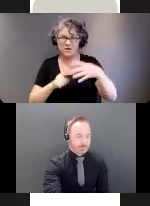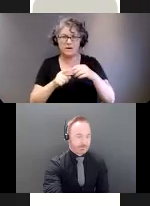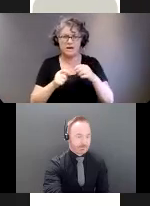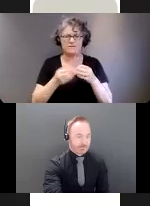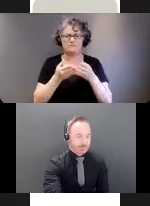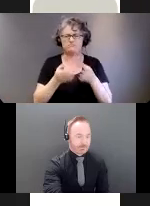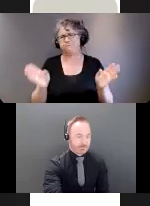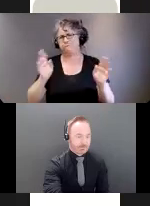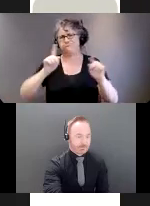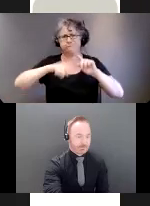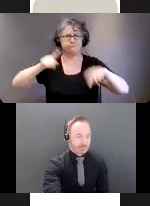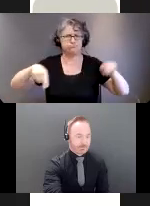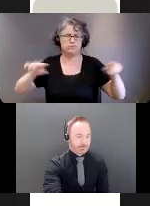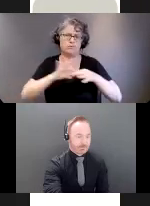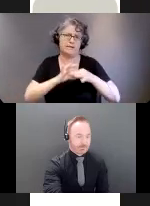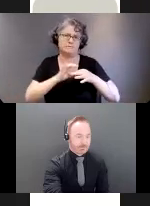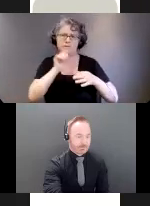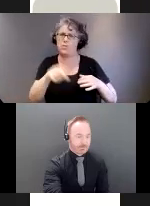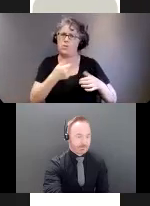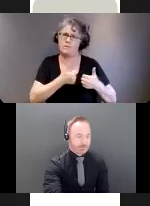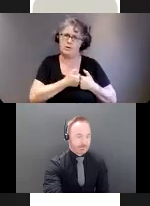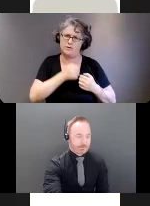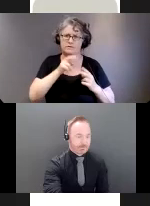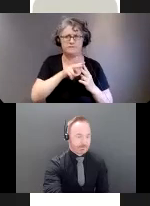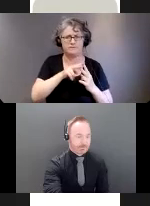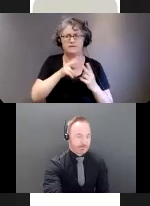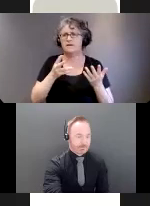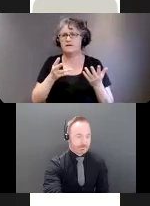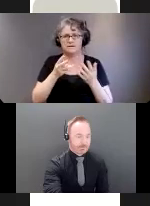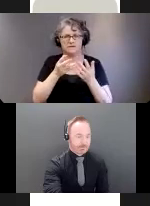relationships, and not just partners when we're talking about these femicides,